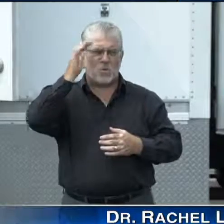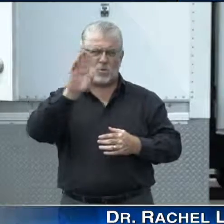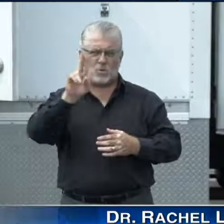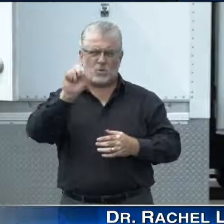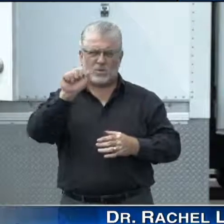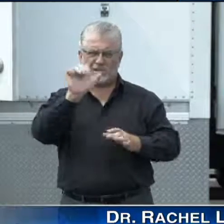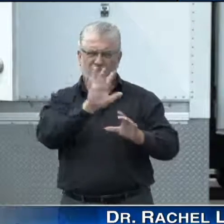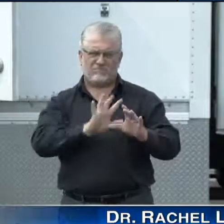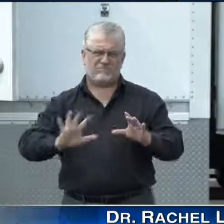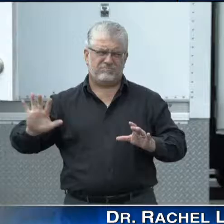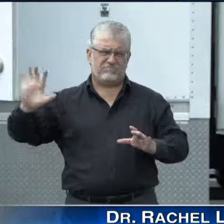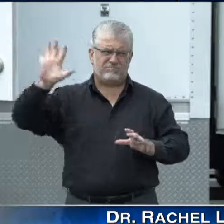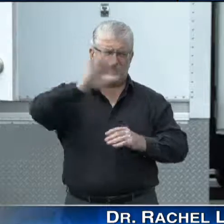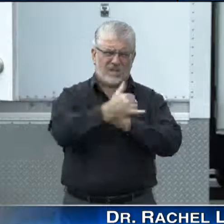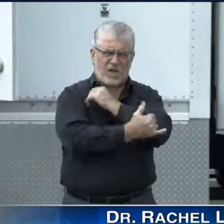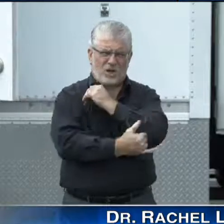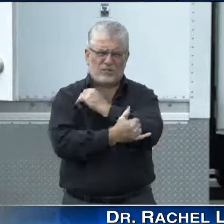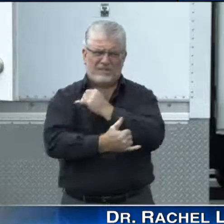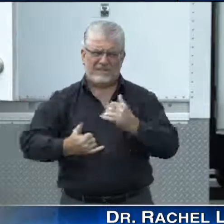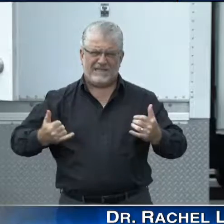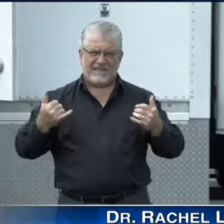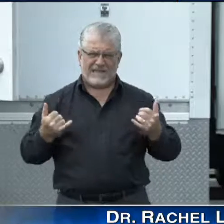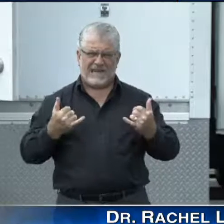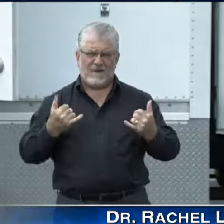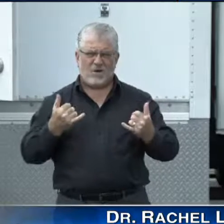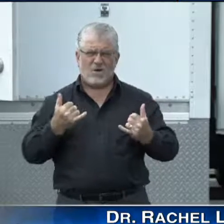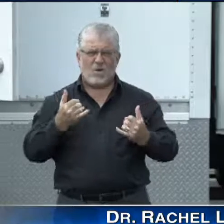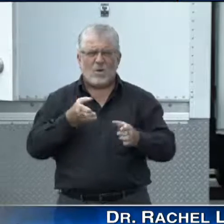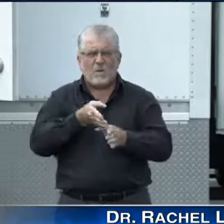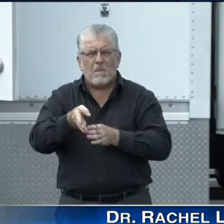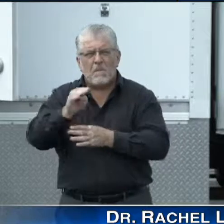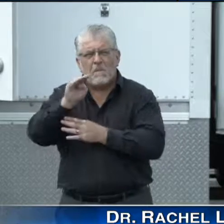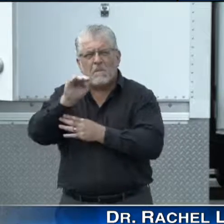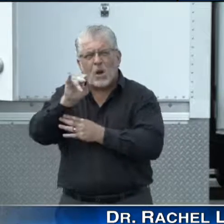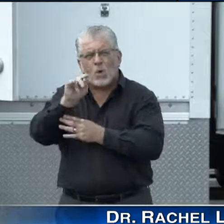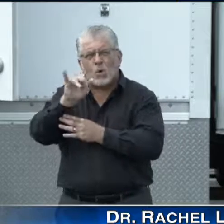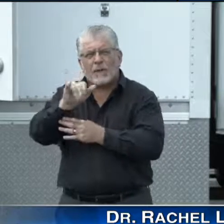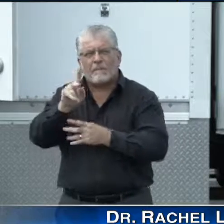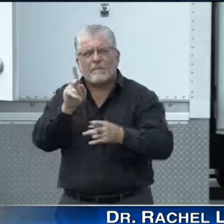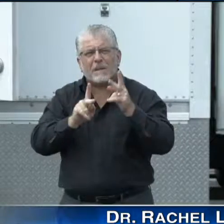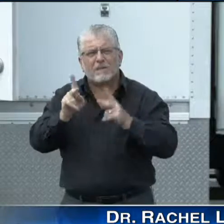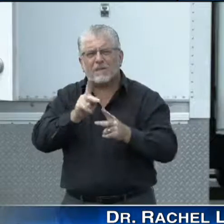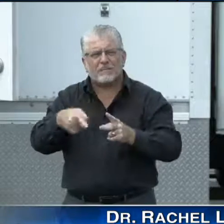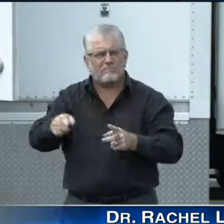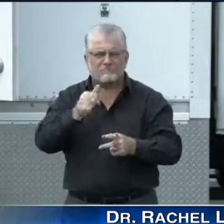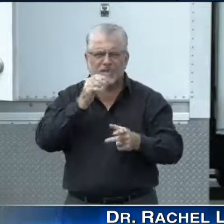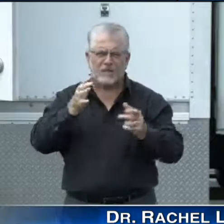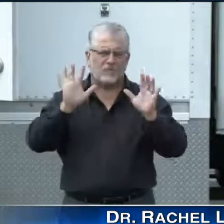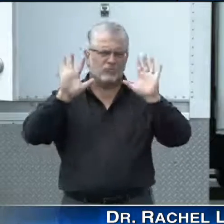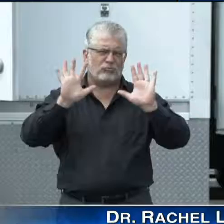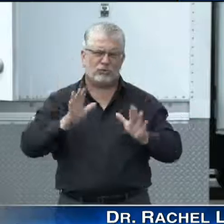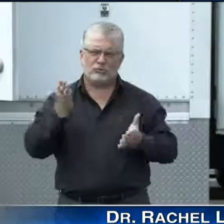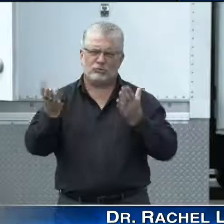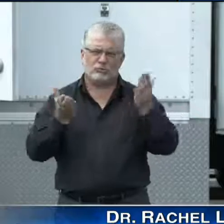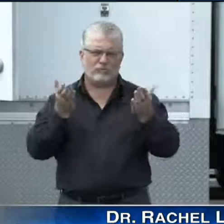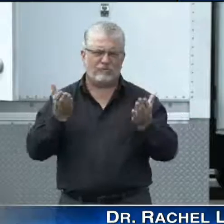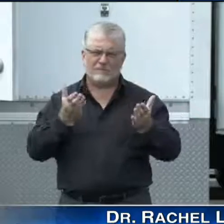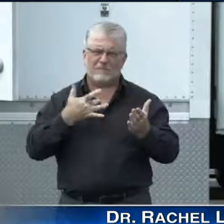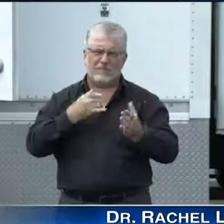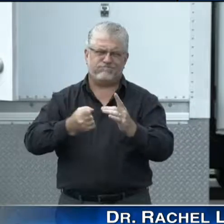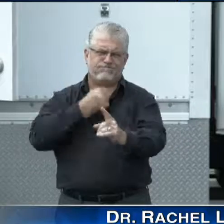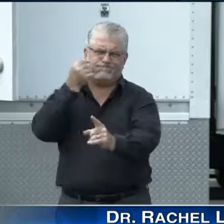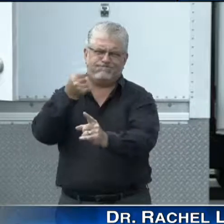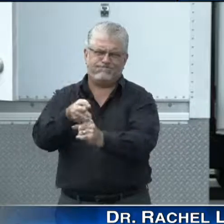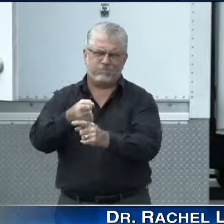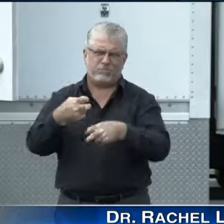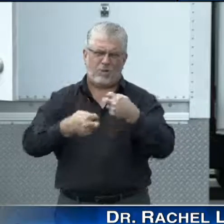and underserved communities have been hit the hardest by COVID-19 because of problems that existed actually long